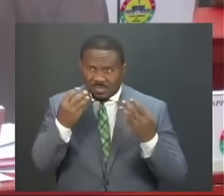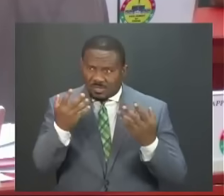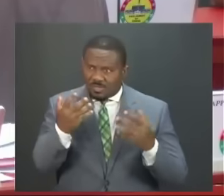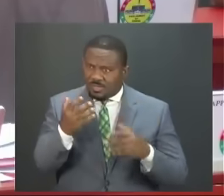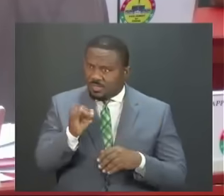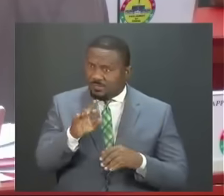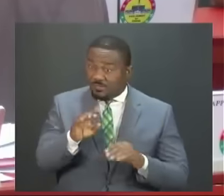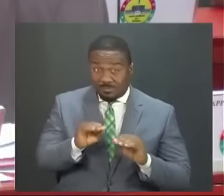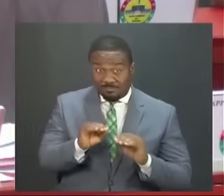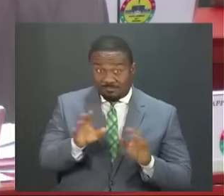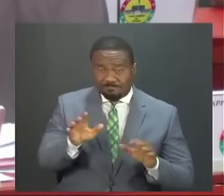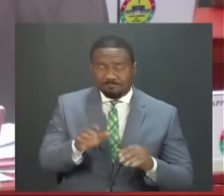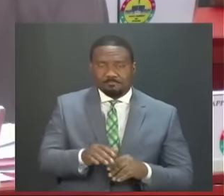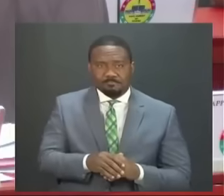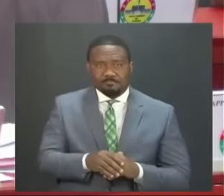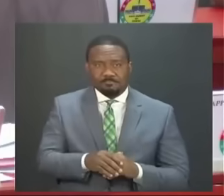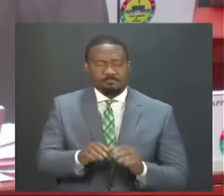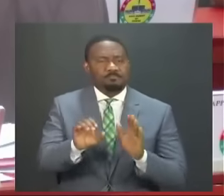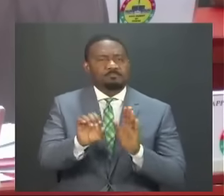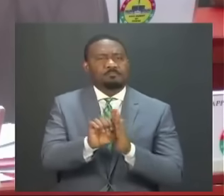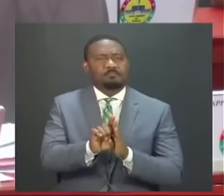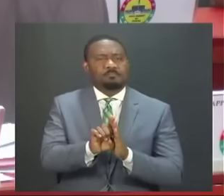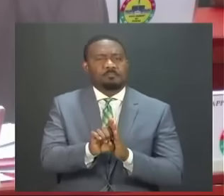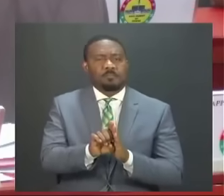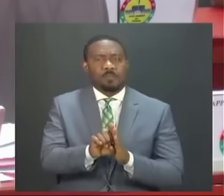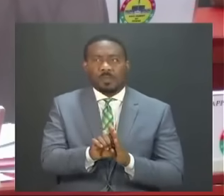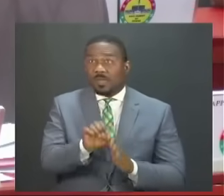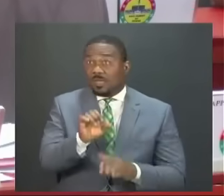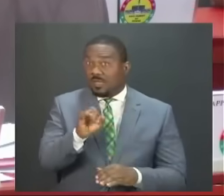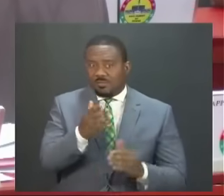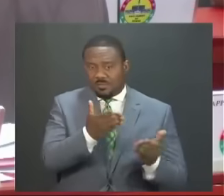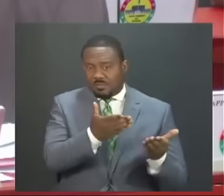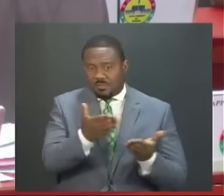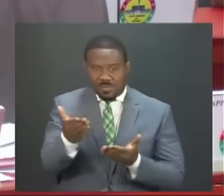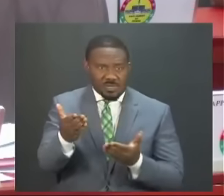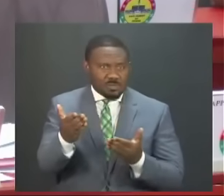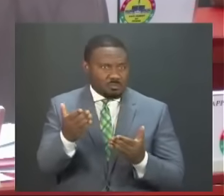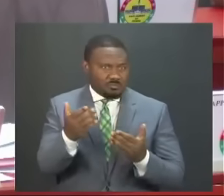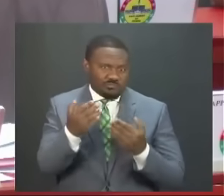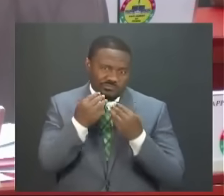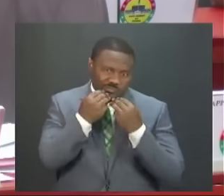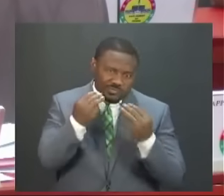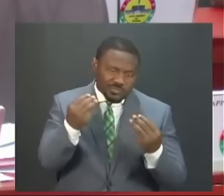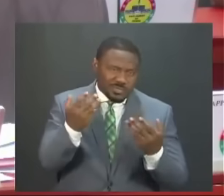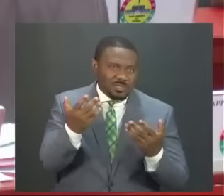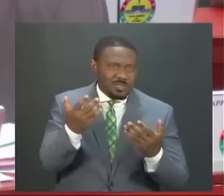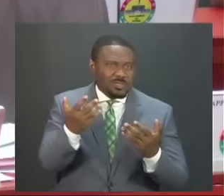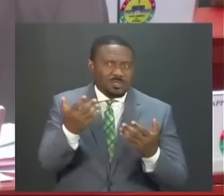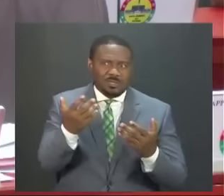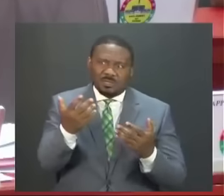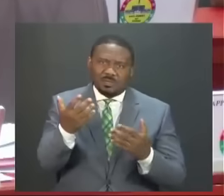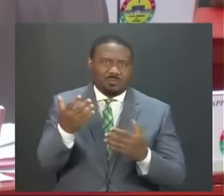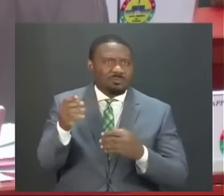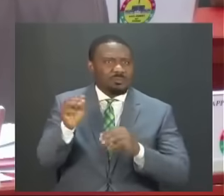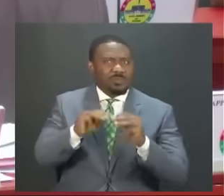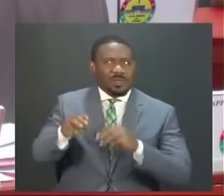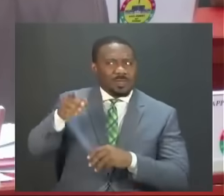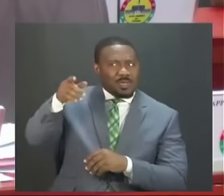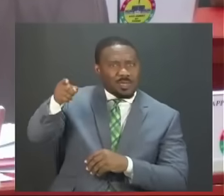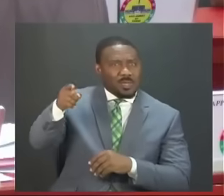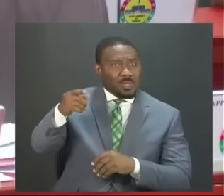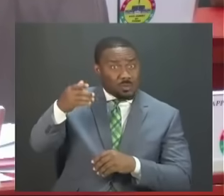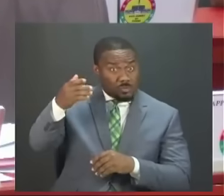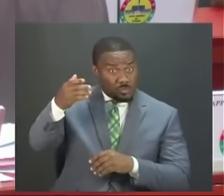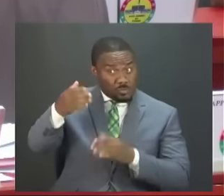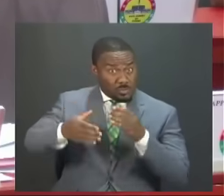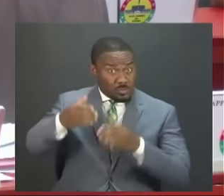case. For example, if you put forward a motion affecting a matter which is pending in court directly,